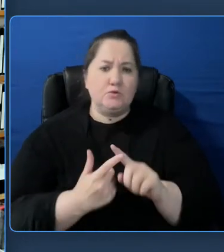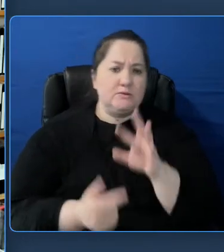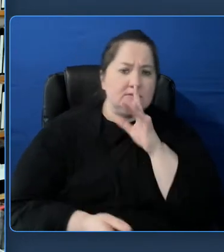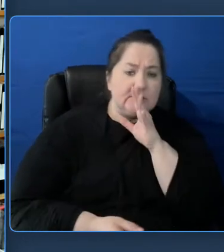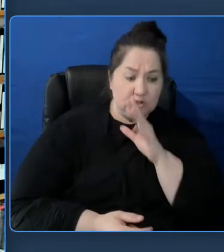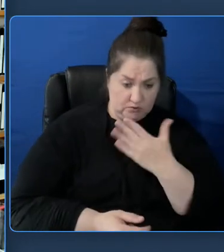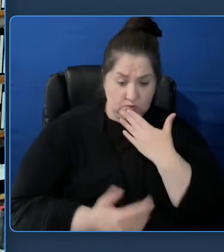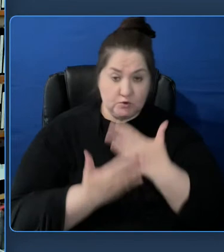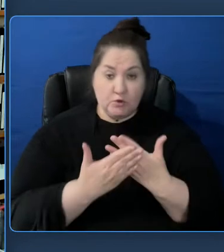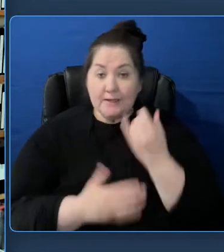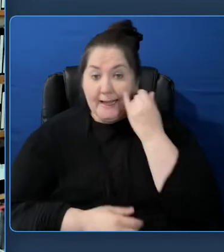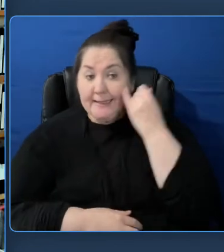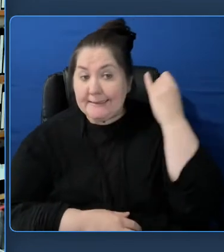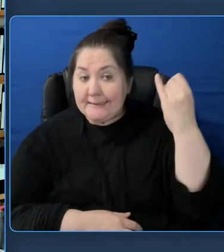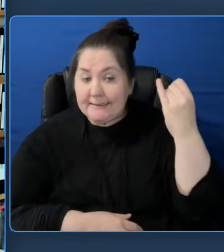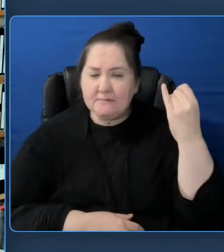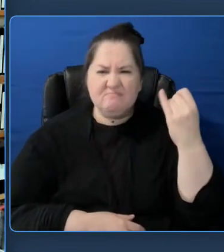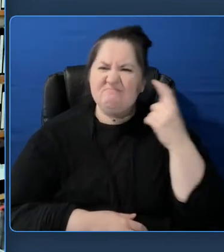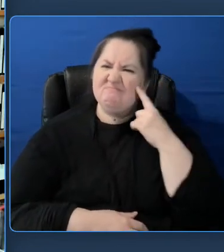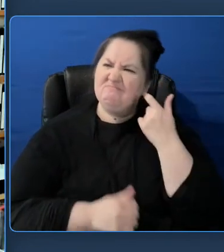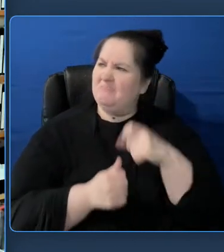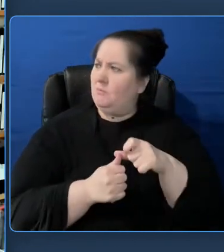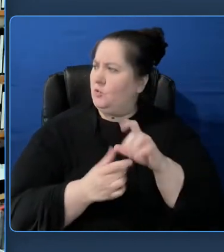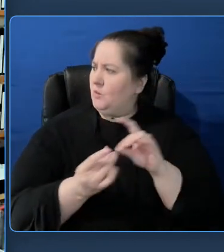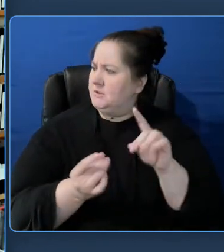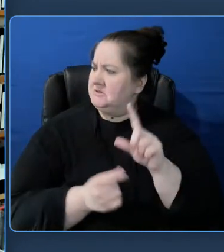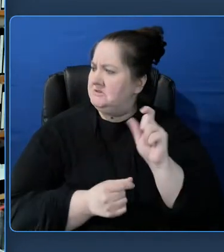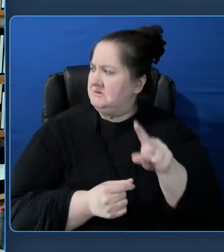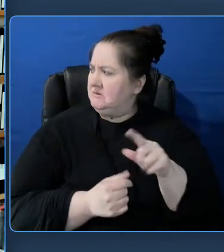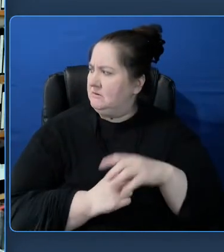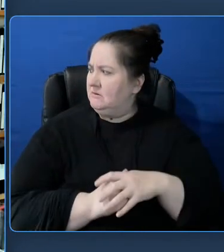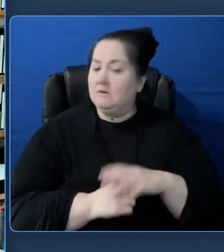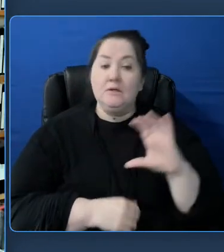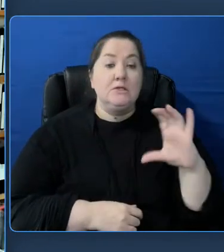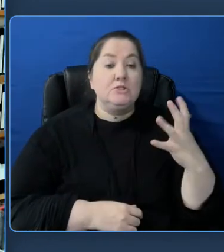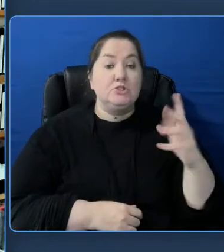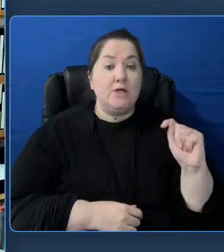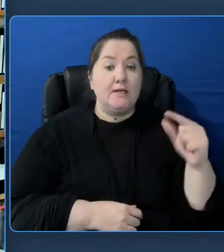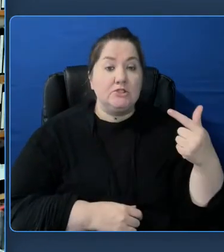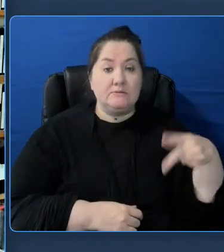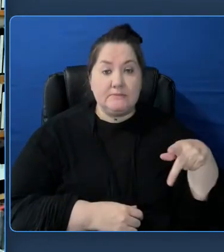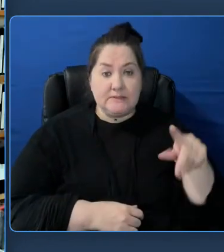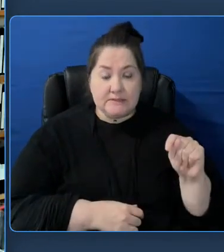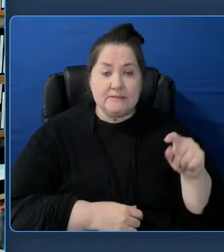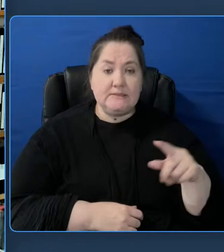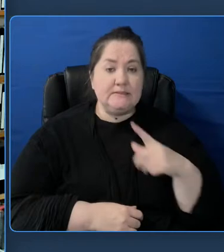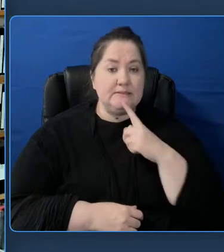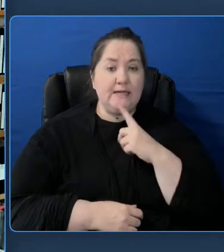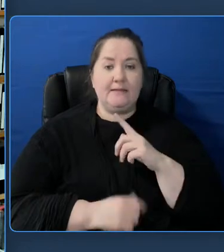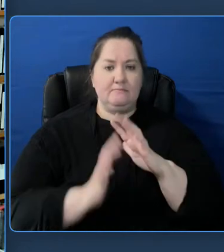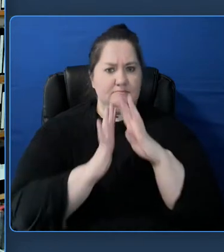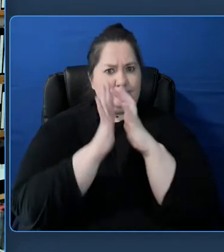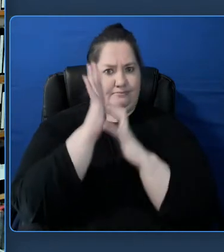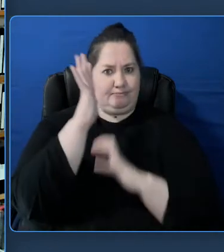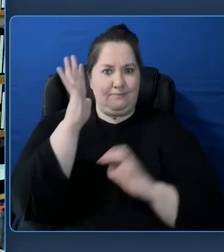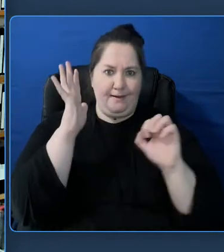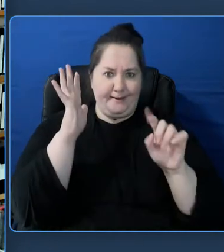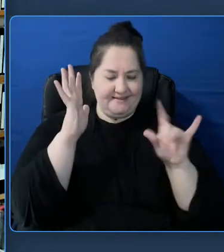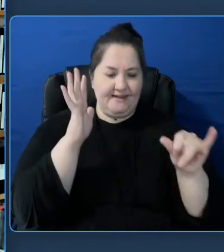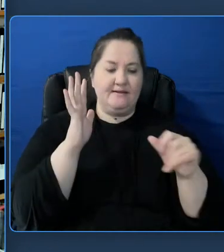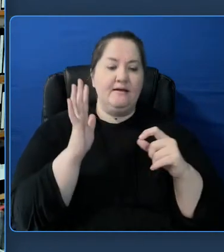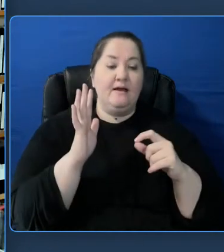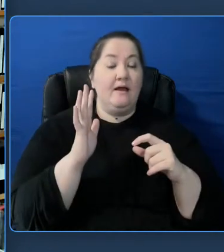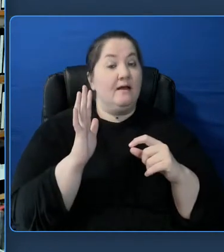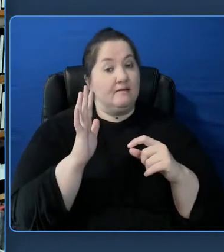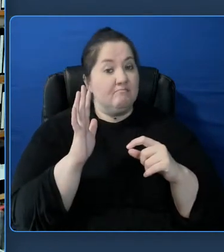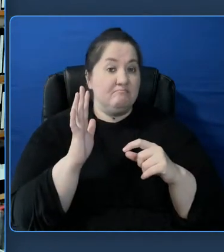Is that a good idea? Whatever. I can't remember how I phrased it. ChatGPT came back with a little essay. And they